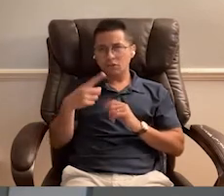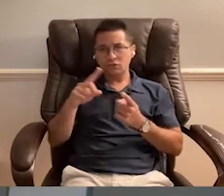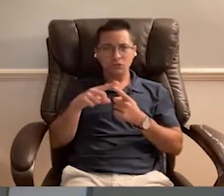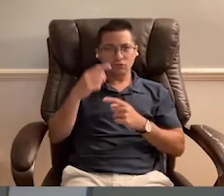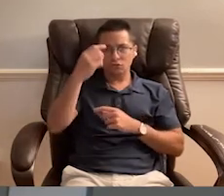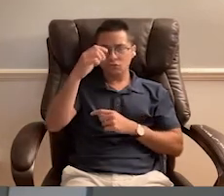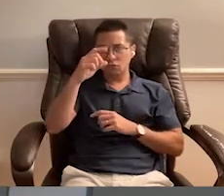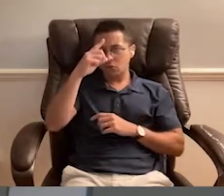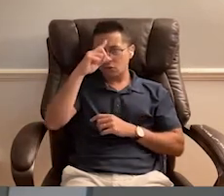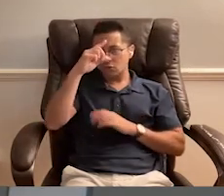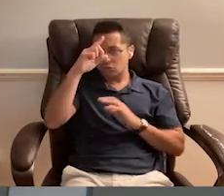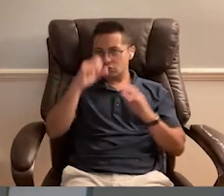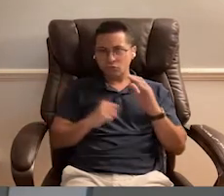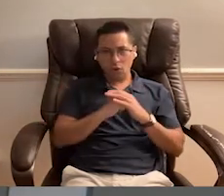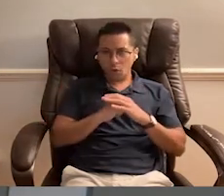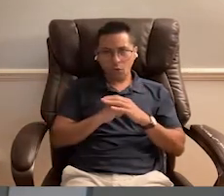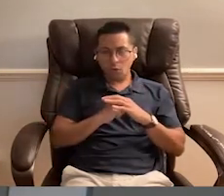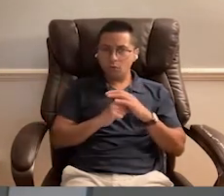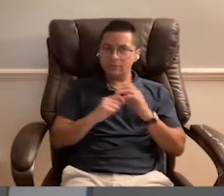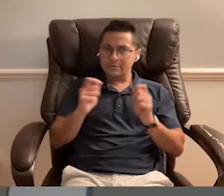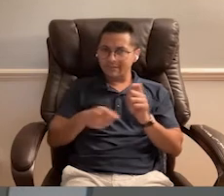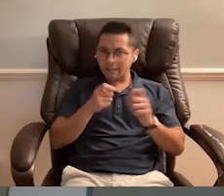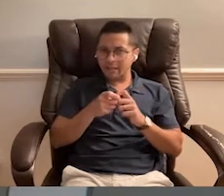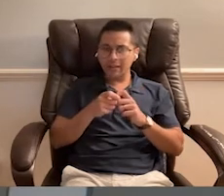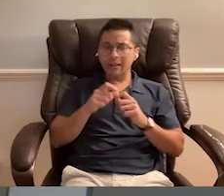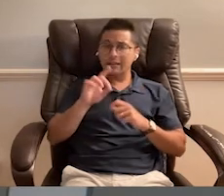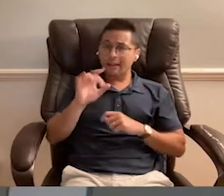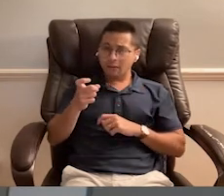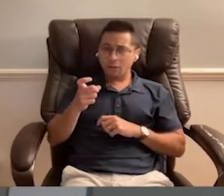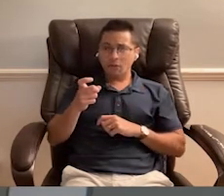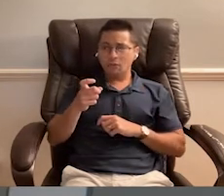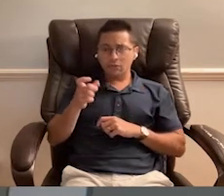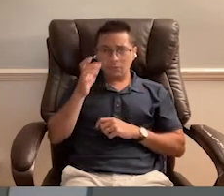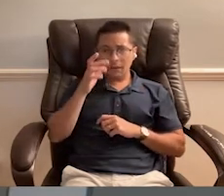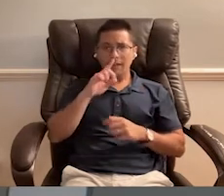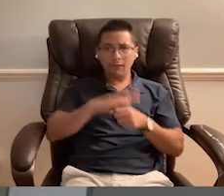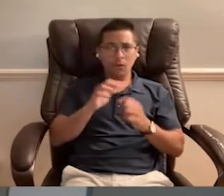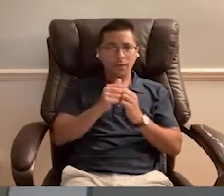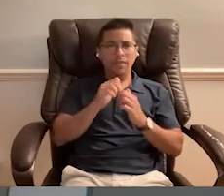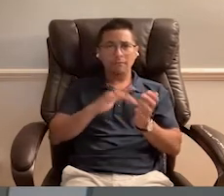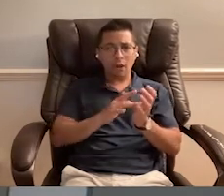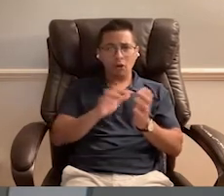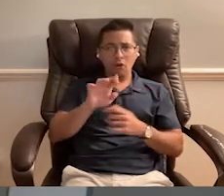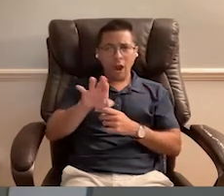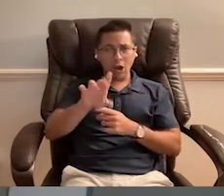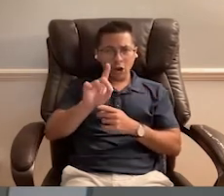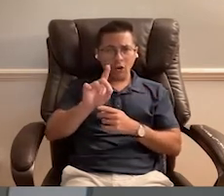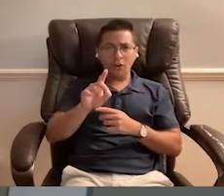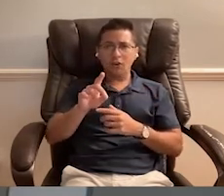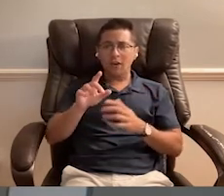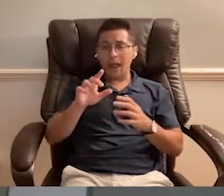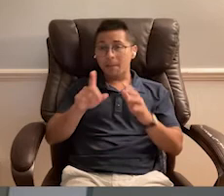include these symptoms that are related just to a stroke. Related, but not just to a stroke, specific to a stroke. A diagnosis is confirmed